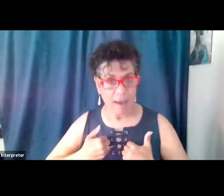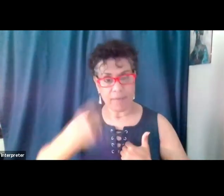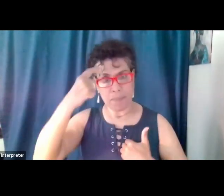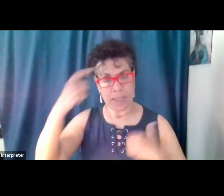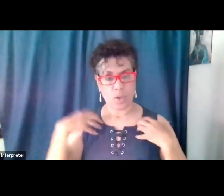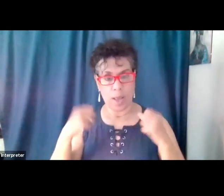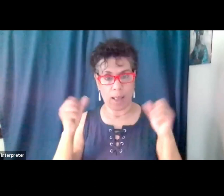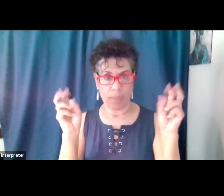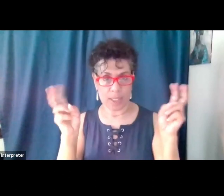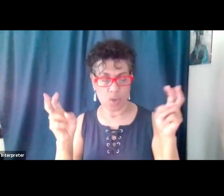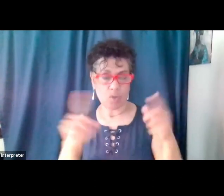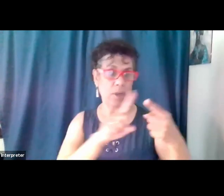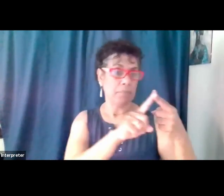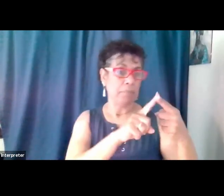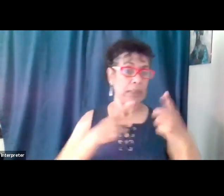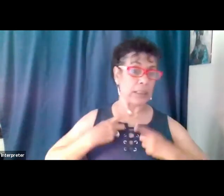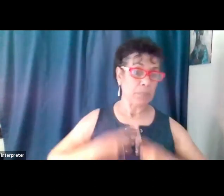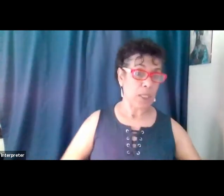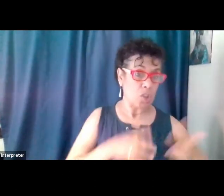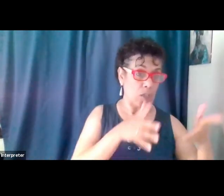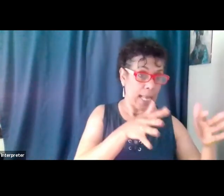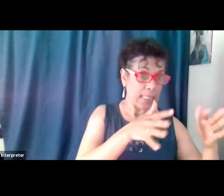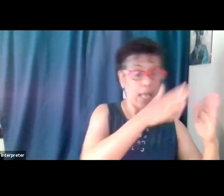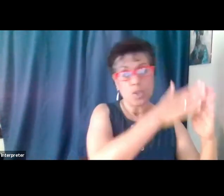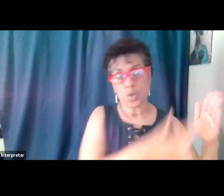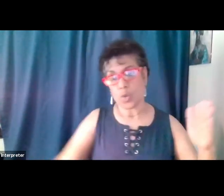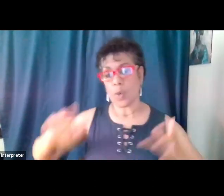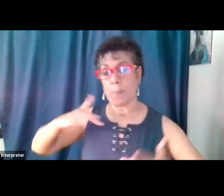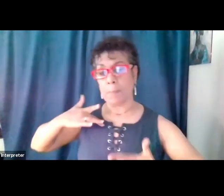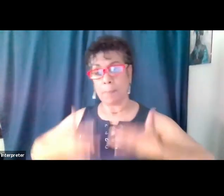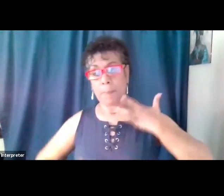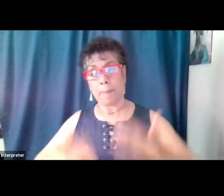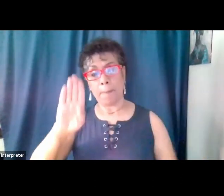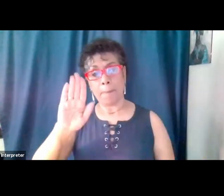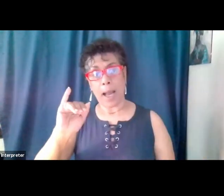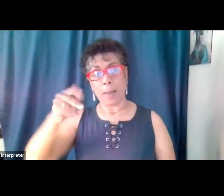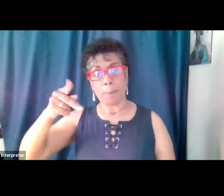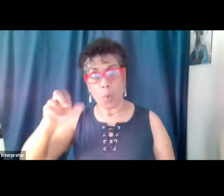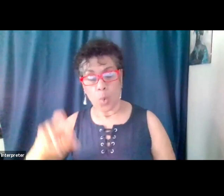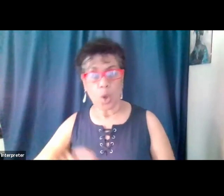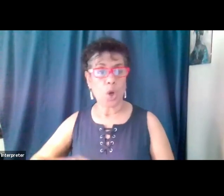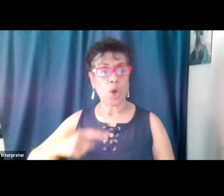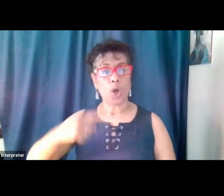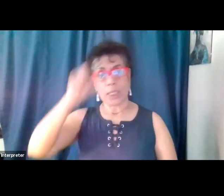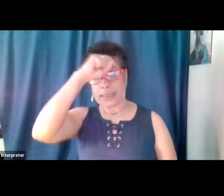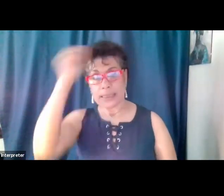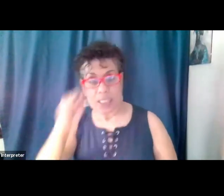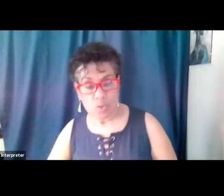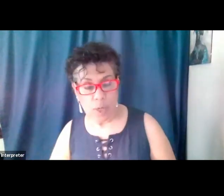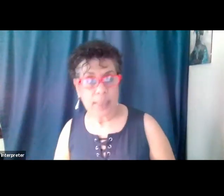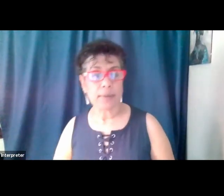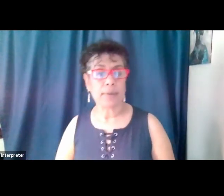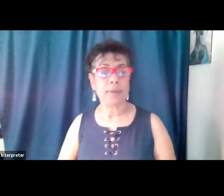from depression and anxiety to bipolar disorder, schizophrenia,